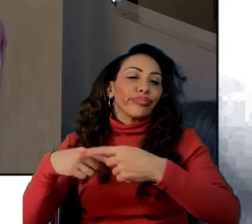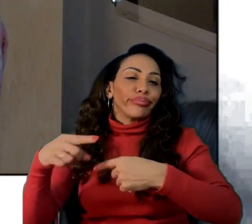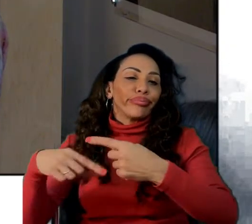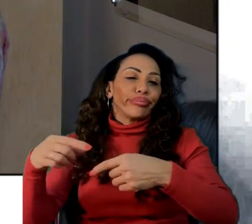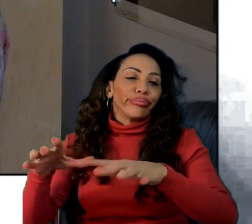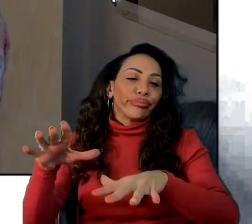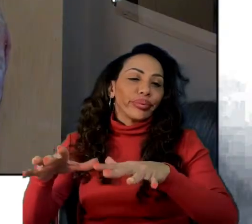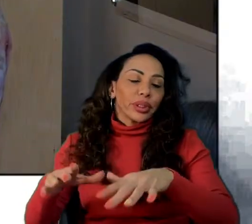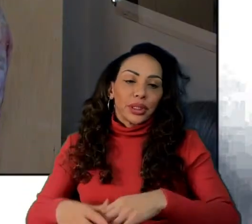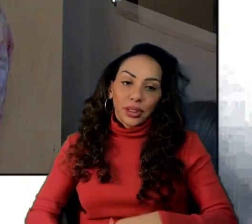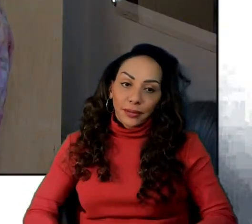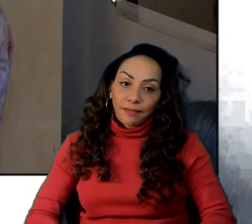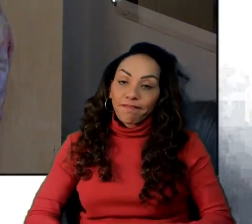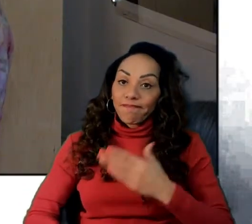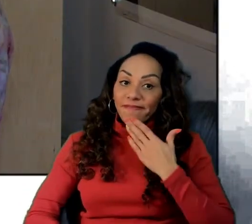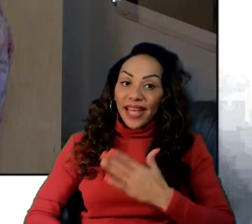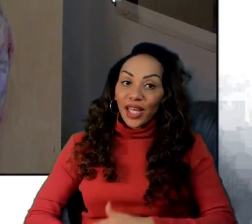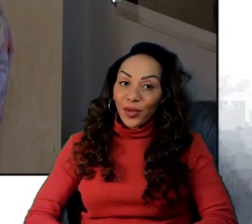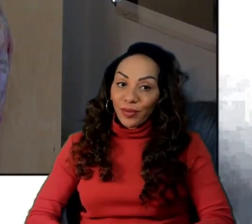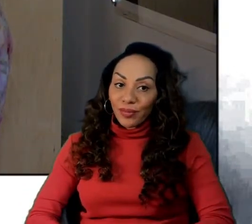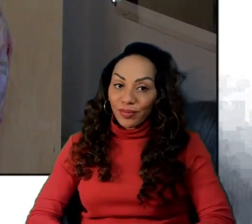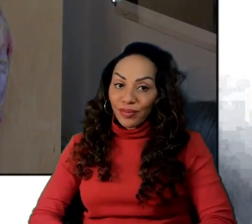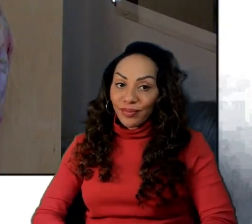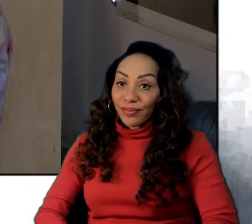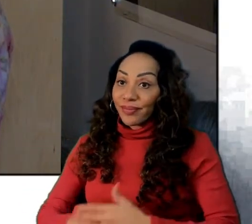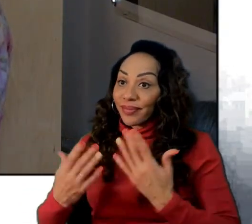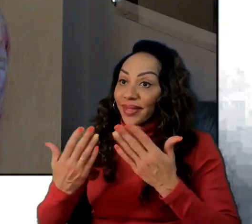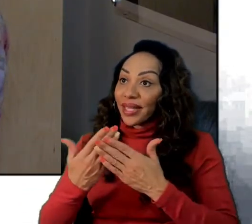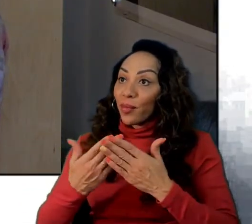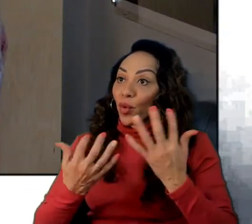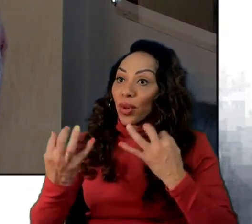Thank you. Any other questions?